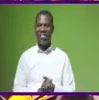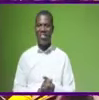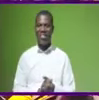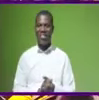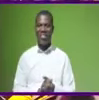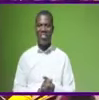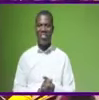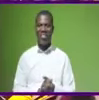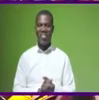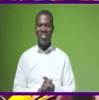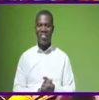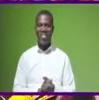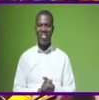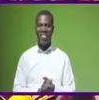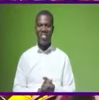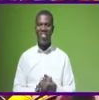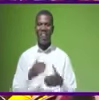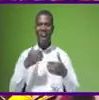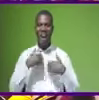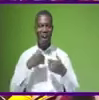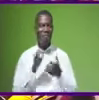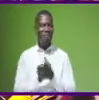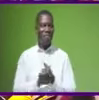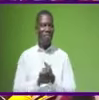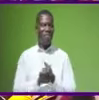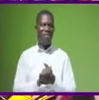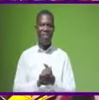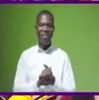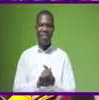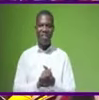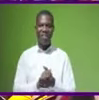The FM, our FM station,